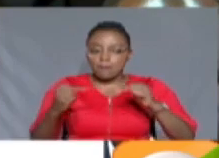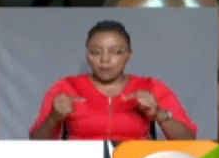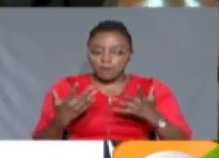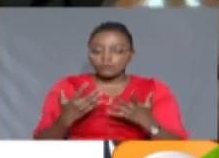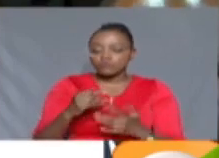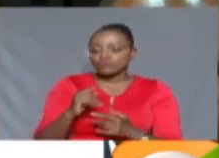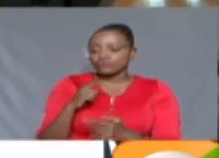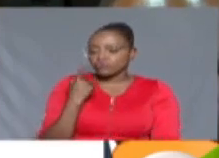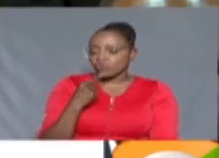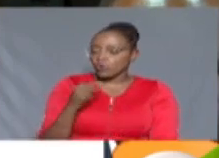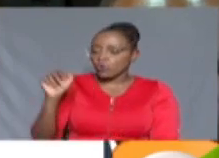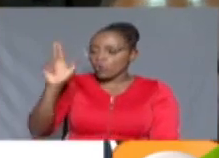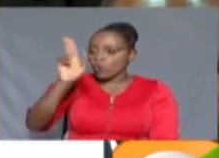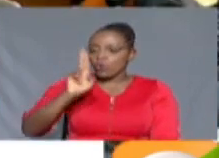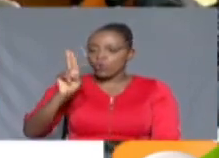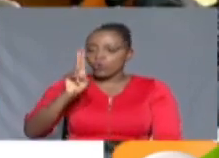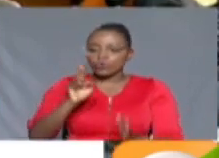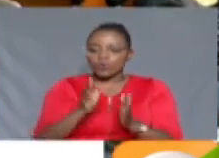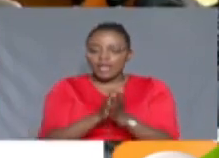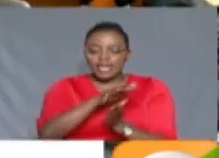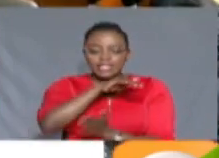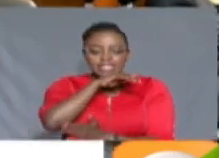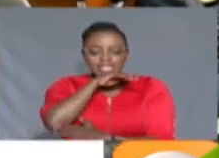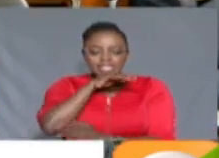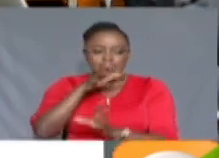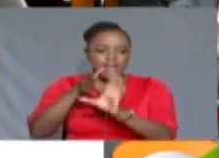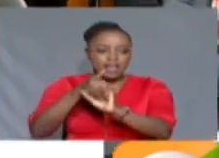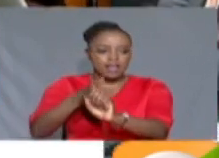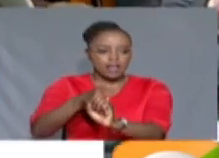the Kenyatta-Odinga handshake.